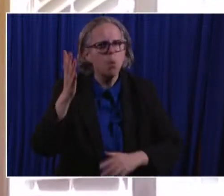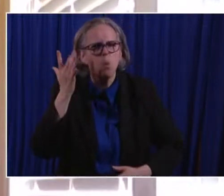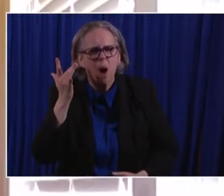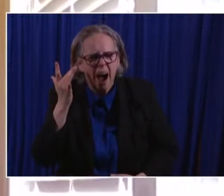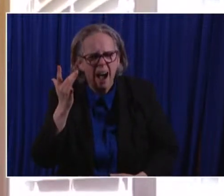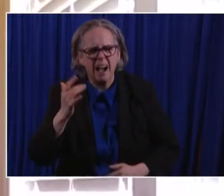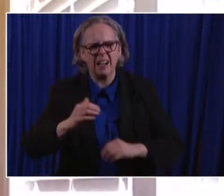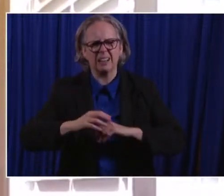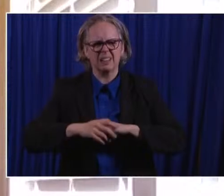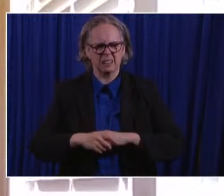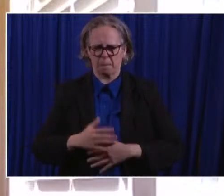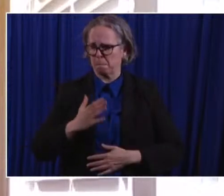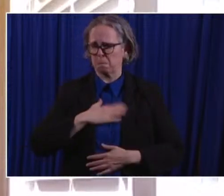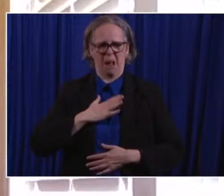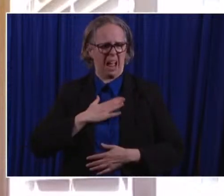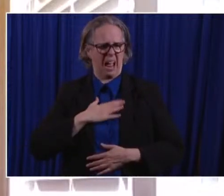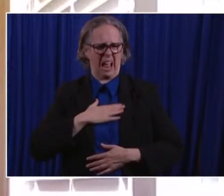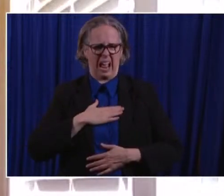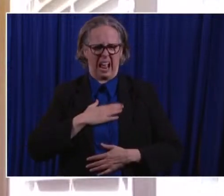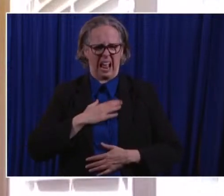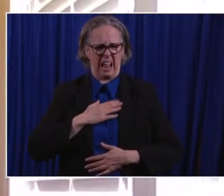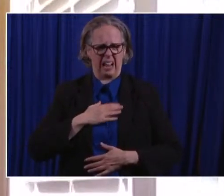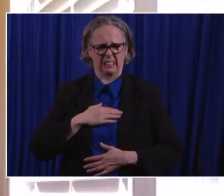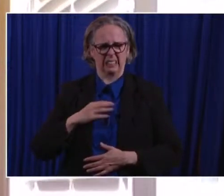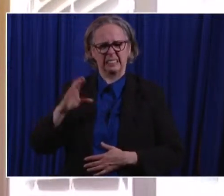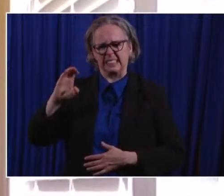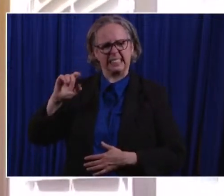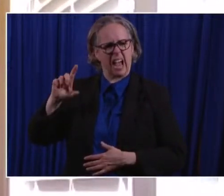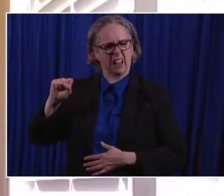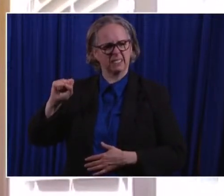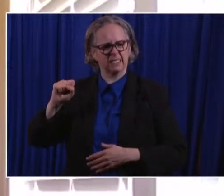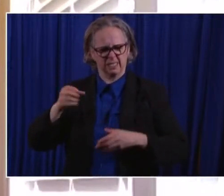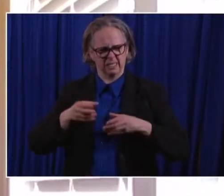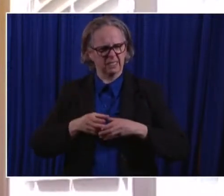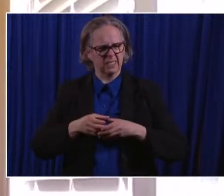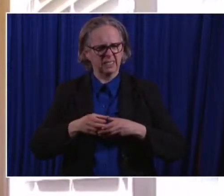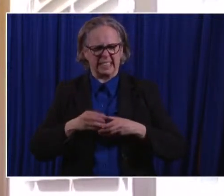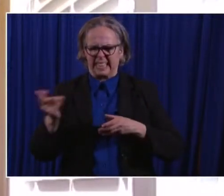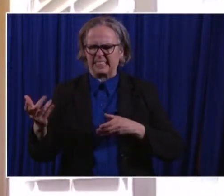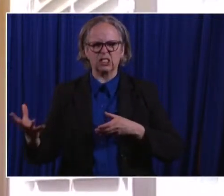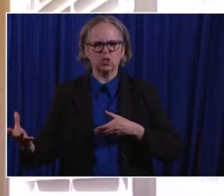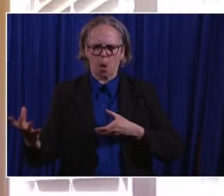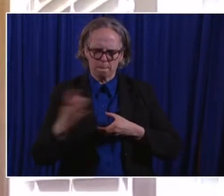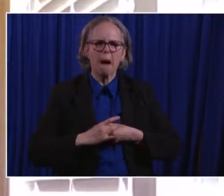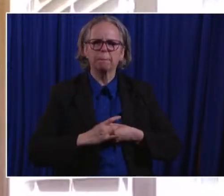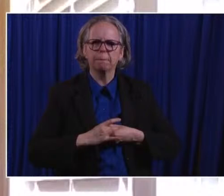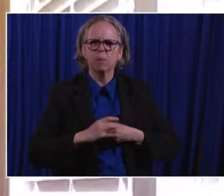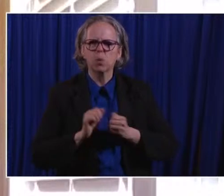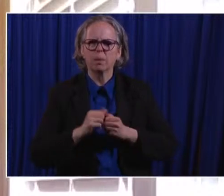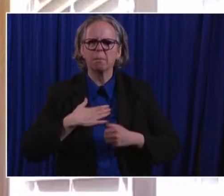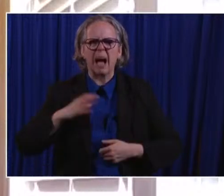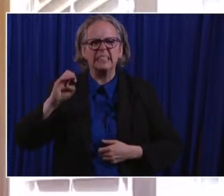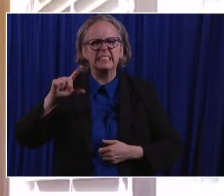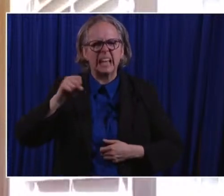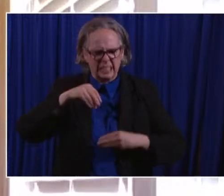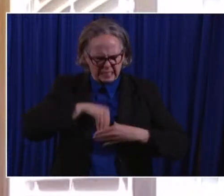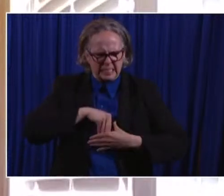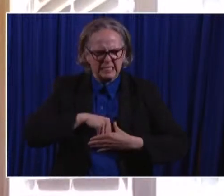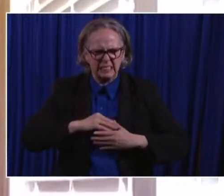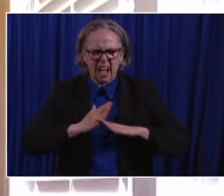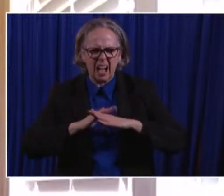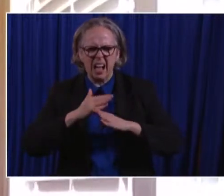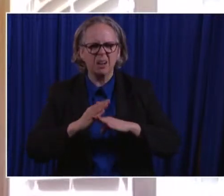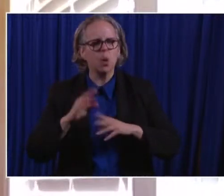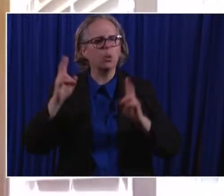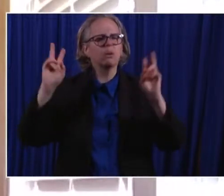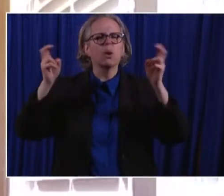to the ACE2 receptor so much more easily. We've called that stickiness. And as a result, you